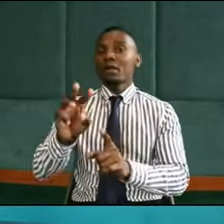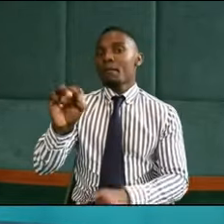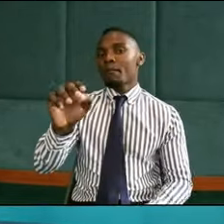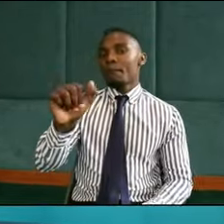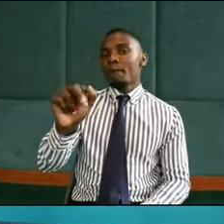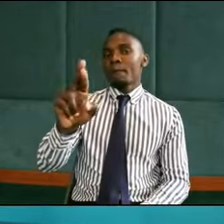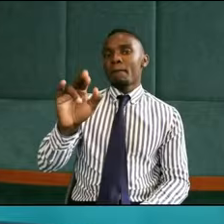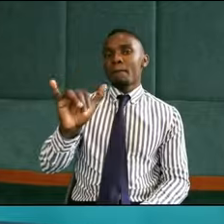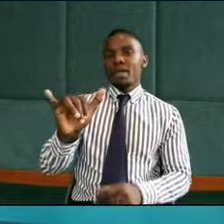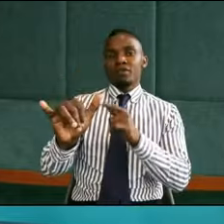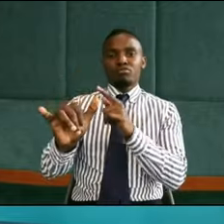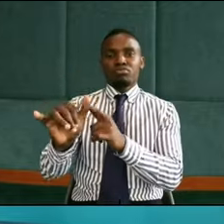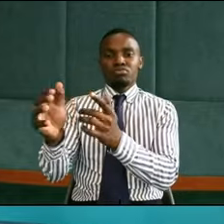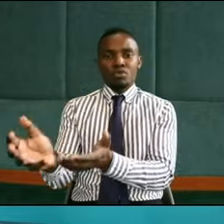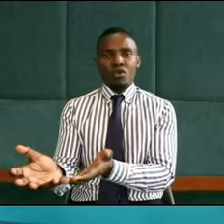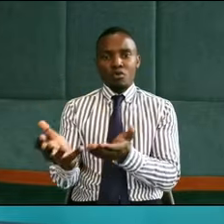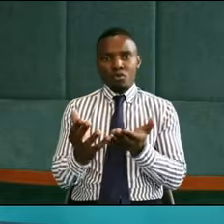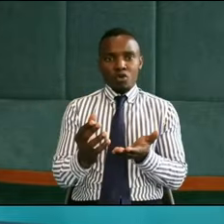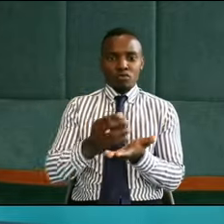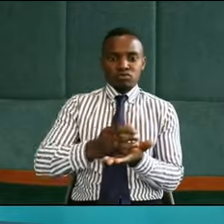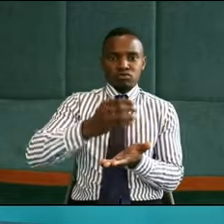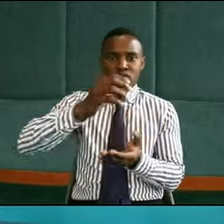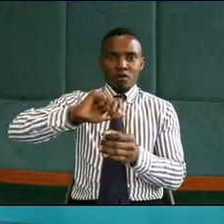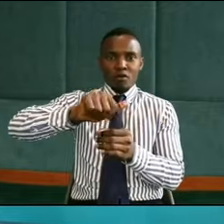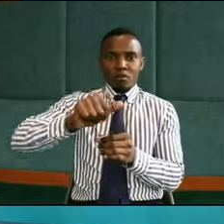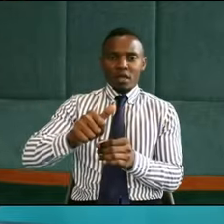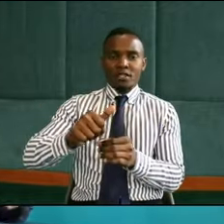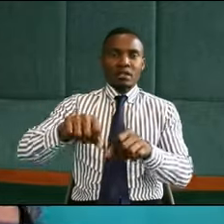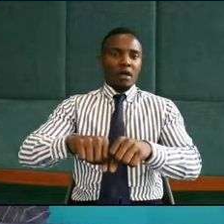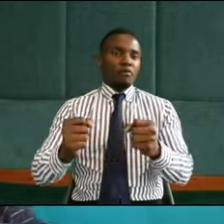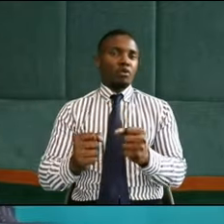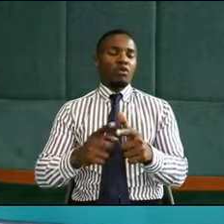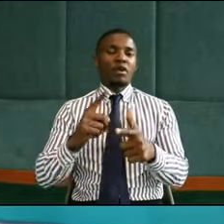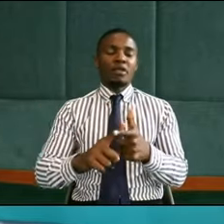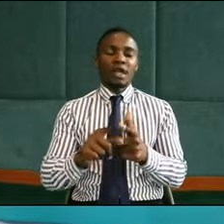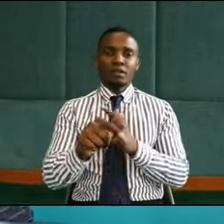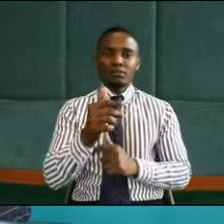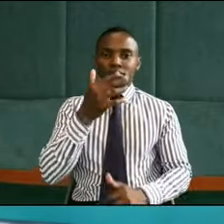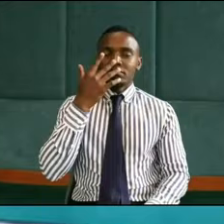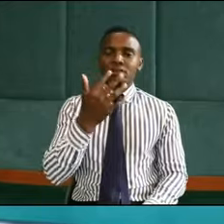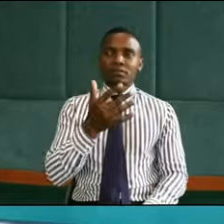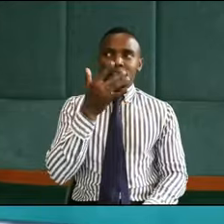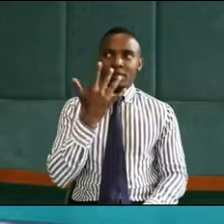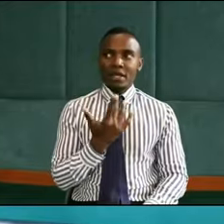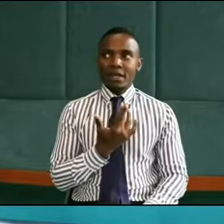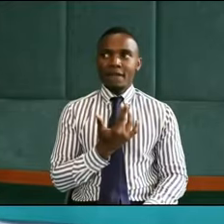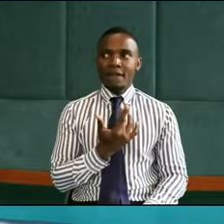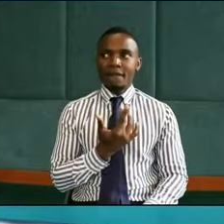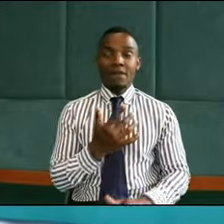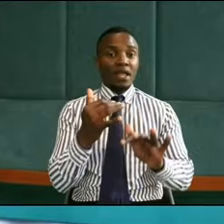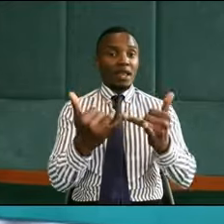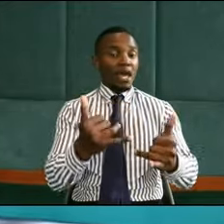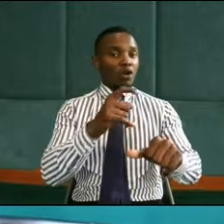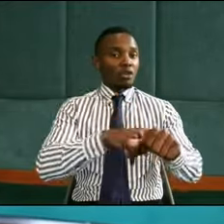broke alabaster flask that the fragrance may come out. It is time for us to